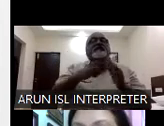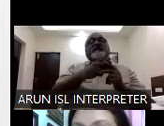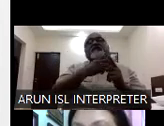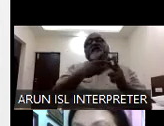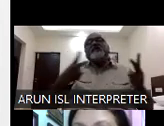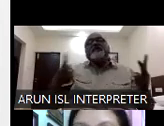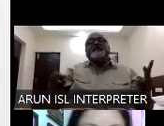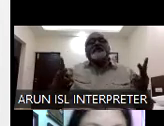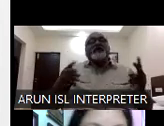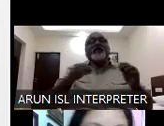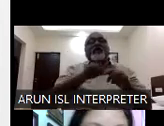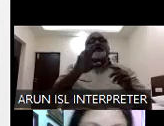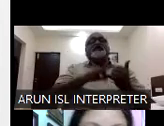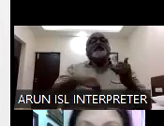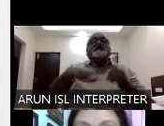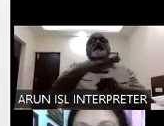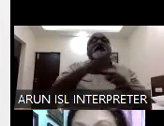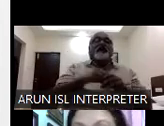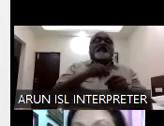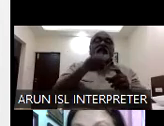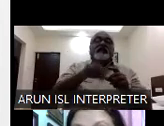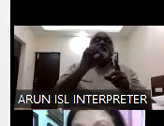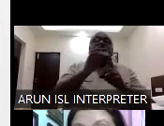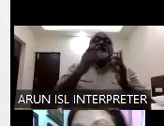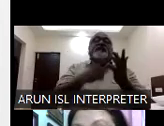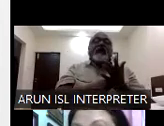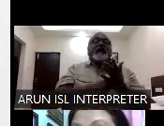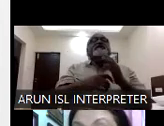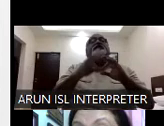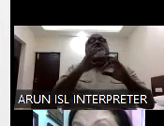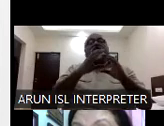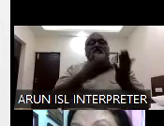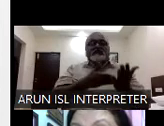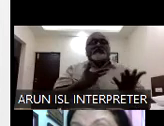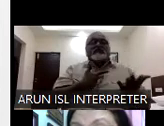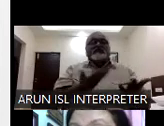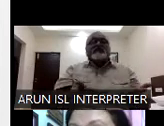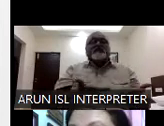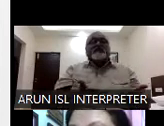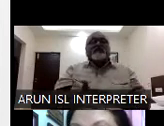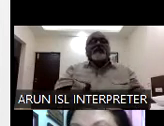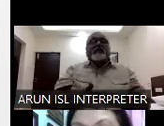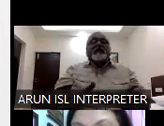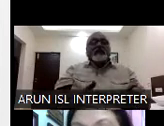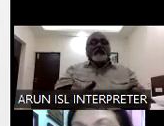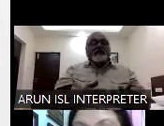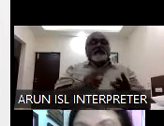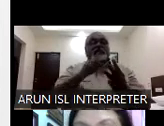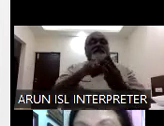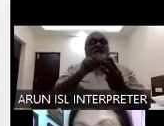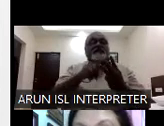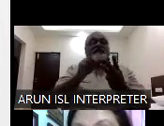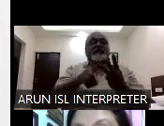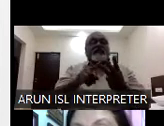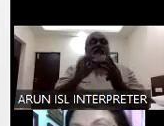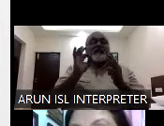rural context and the panchayatiraj system context, because I want you to understand that it has three Fs, three functions of